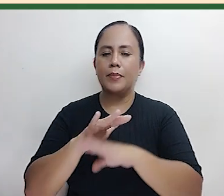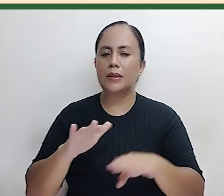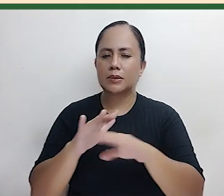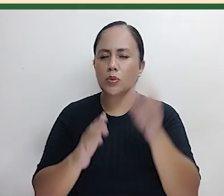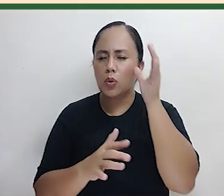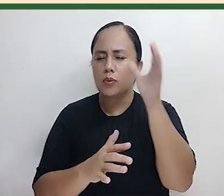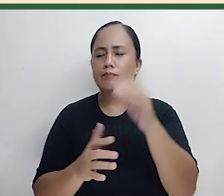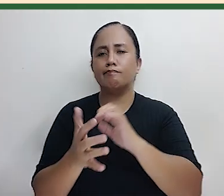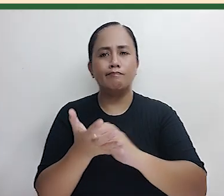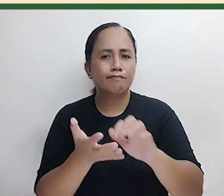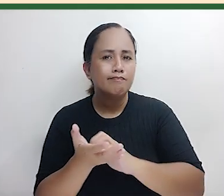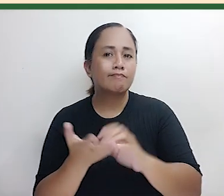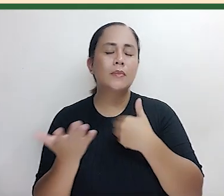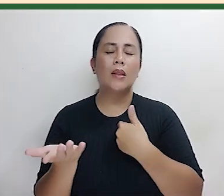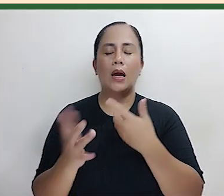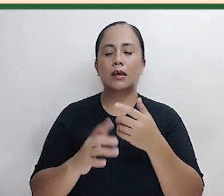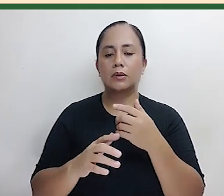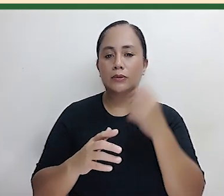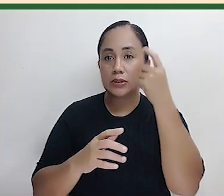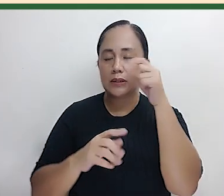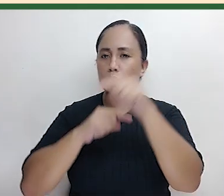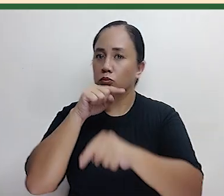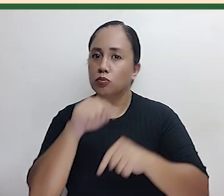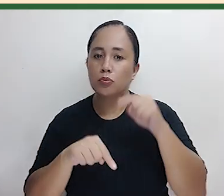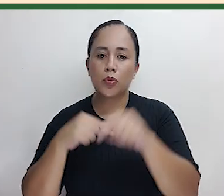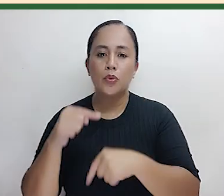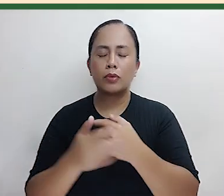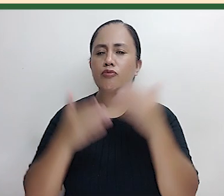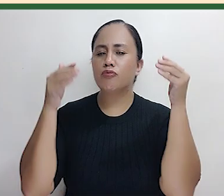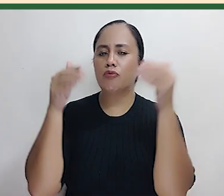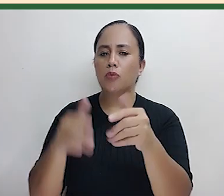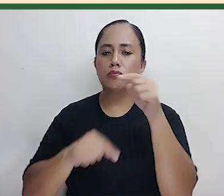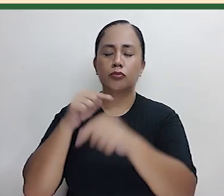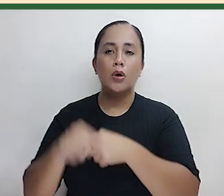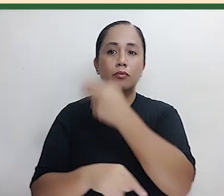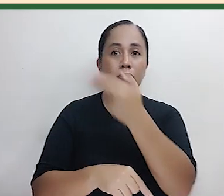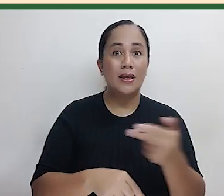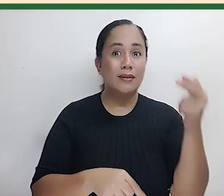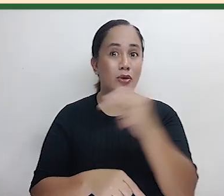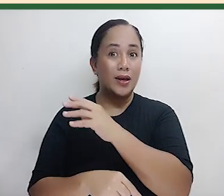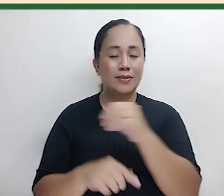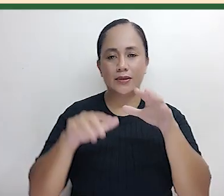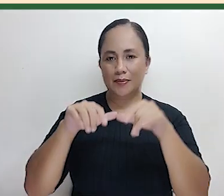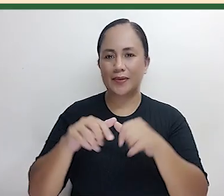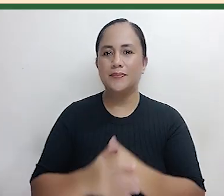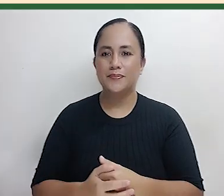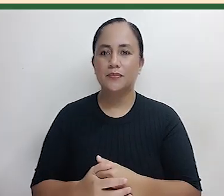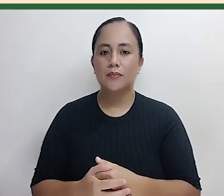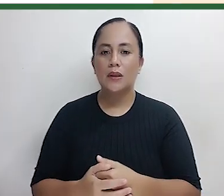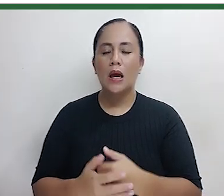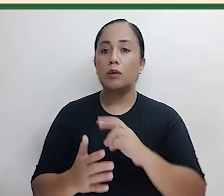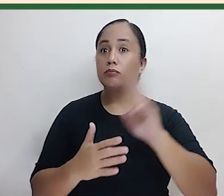have basic conceptual and practical understanding of intersectionality with focus on the intersection of gender